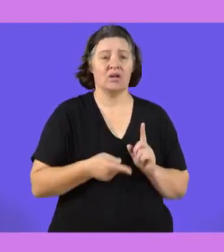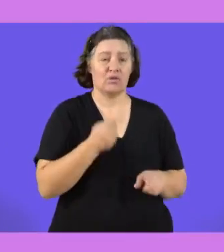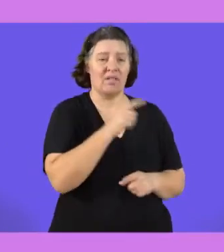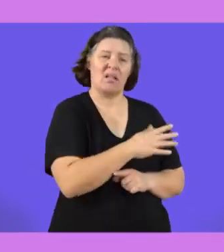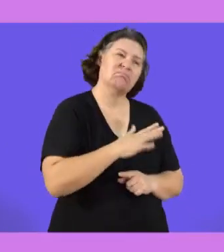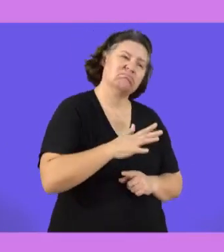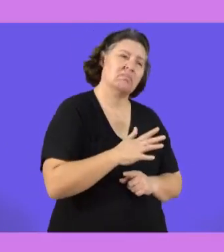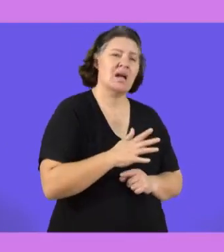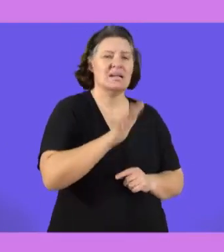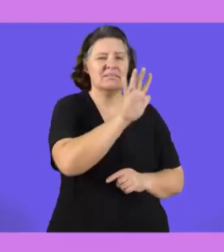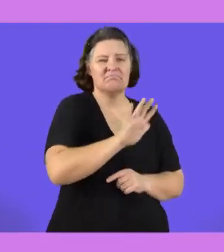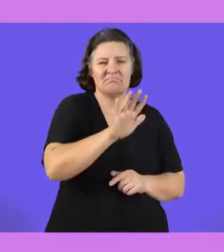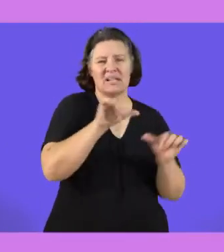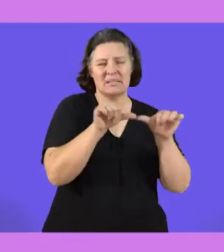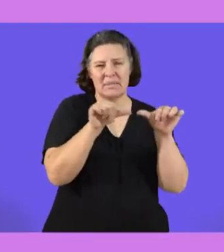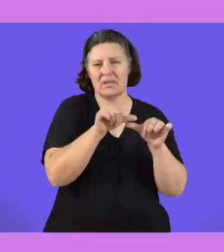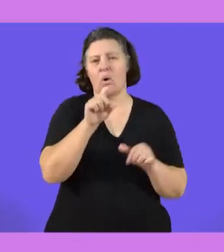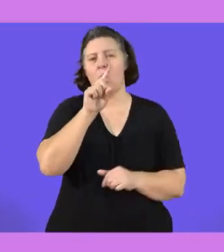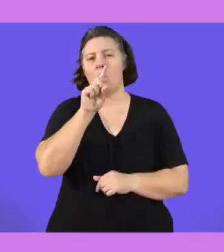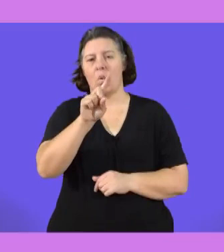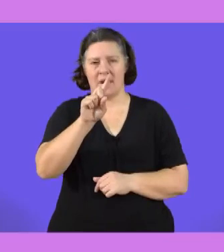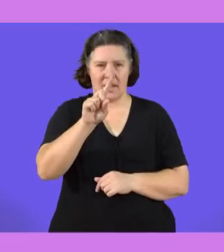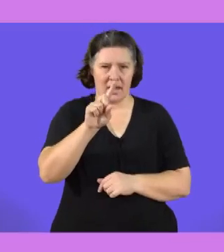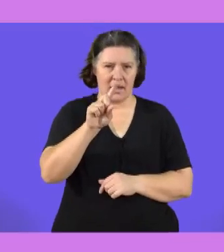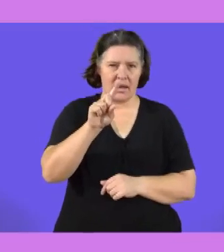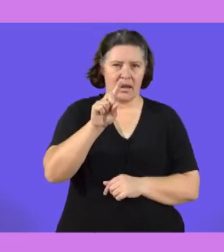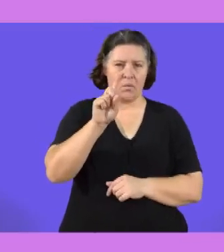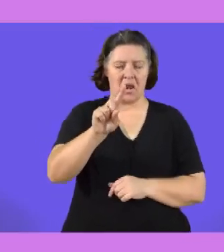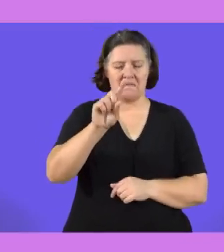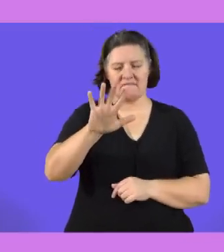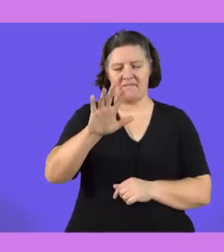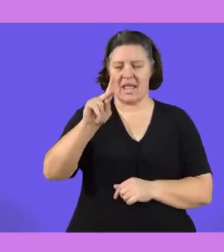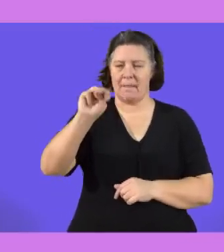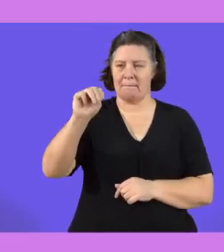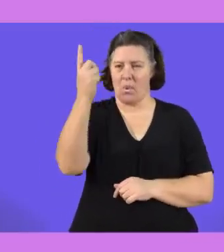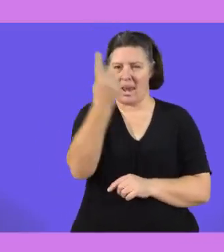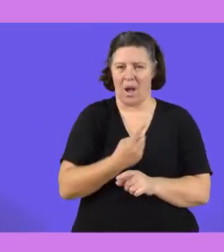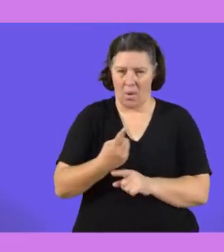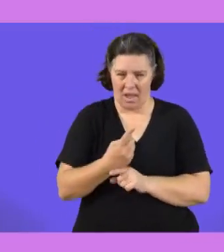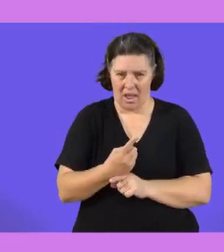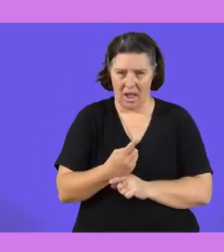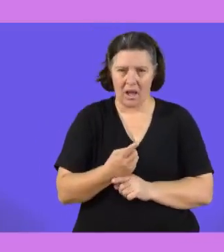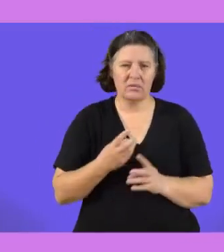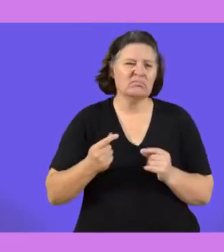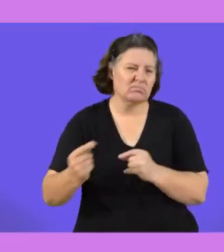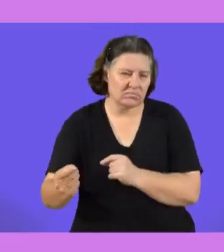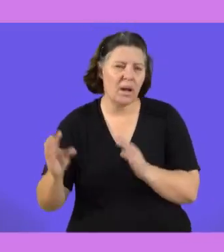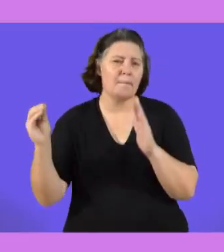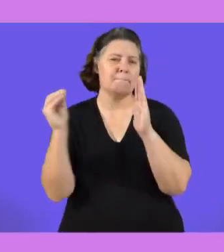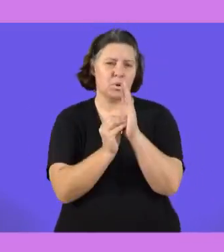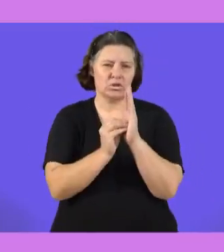he travels at an average speed of 115 kilometers per hour. Write your answer in hours,